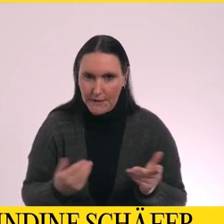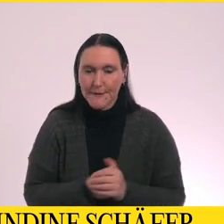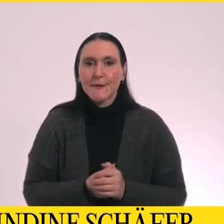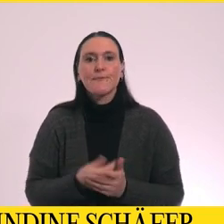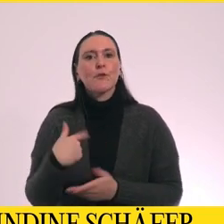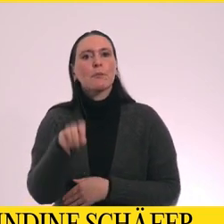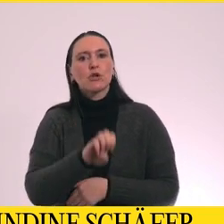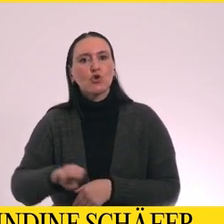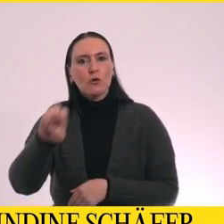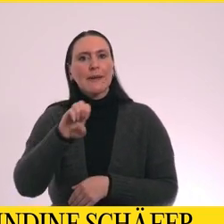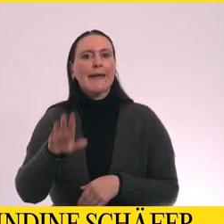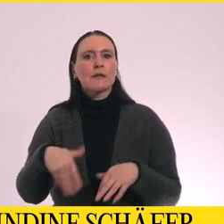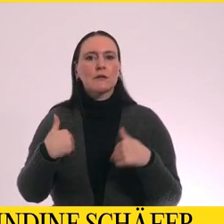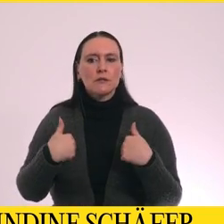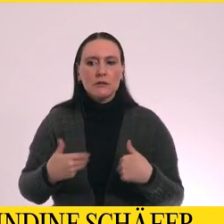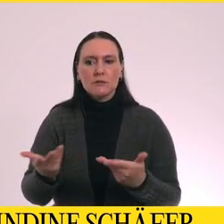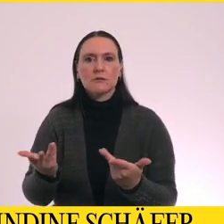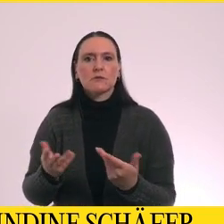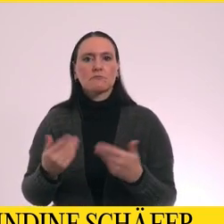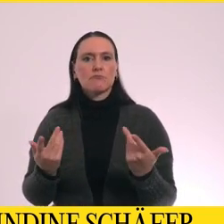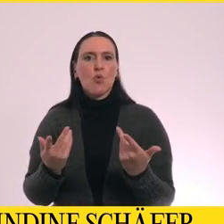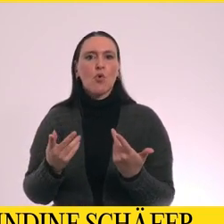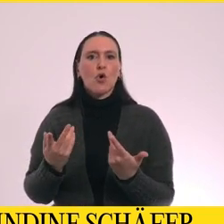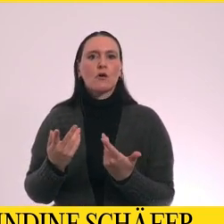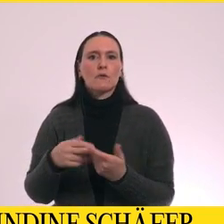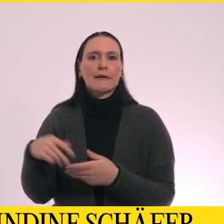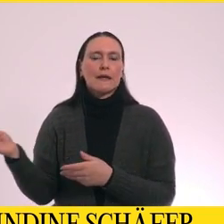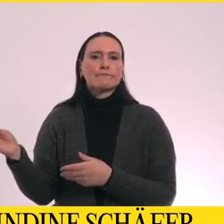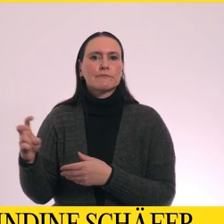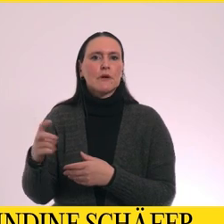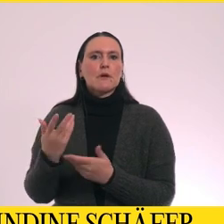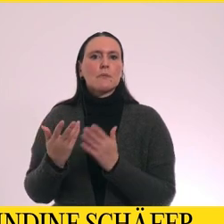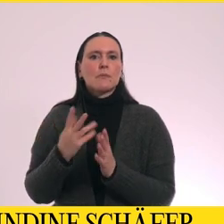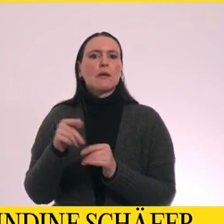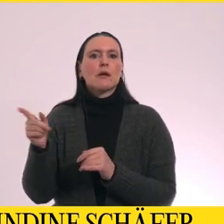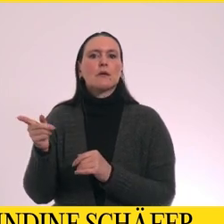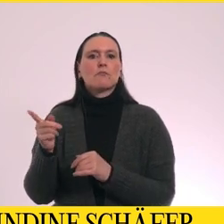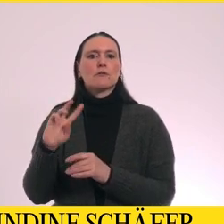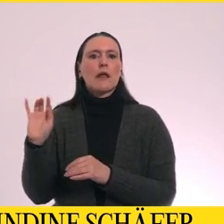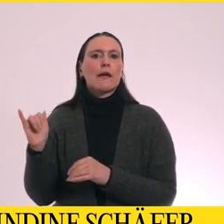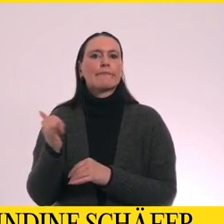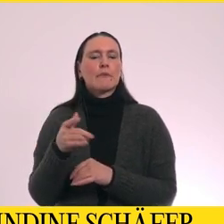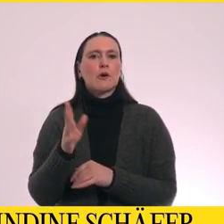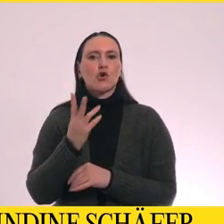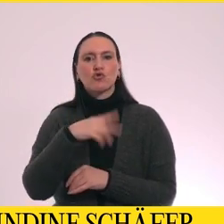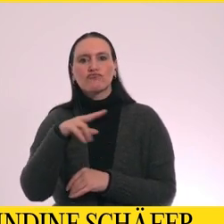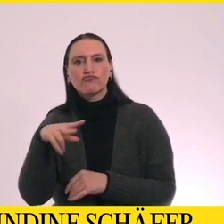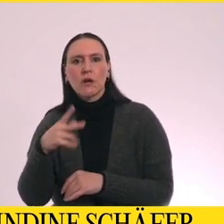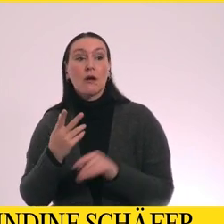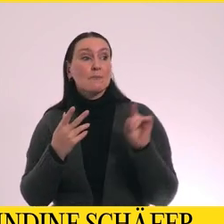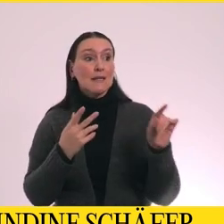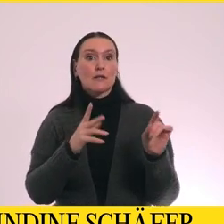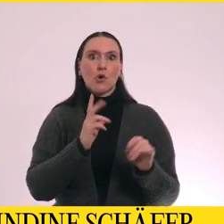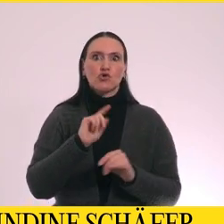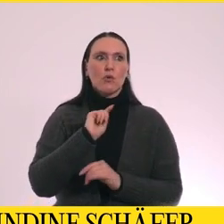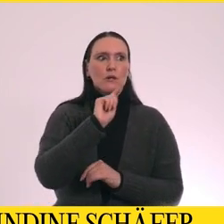or organizations that are going to attend the meeting, to the exhibition, to be aware of the situation in Denmark and see what we are